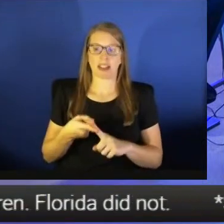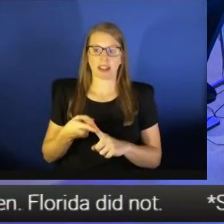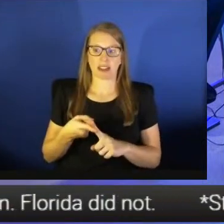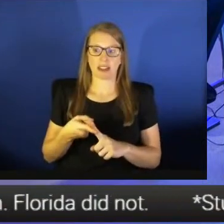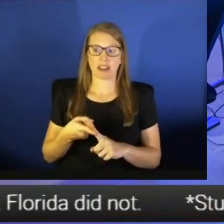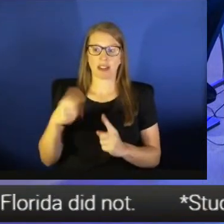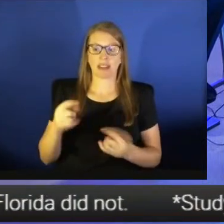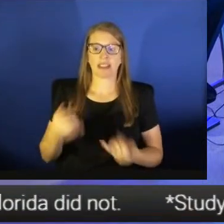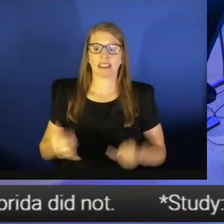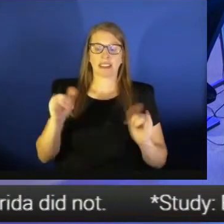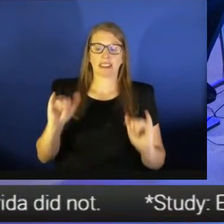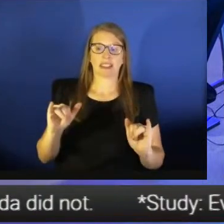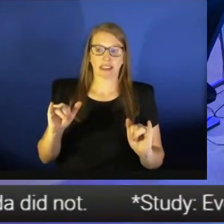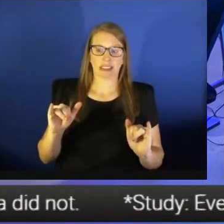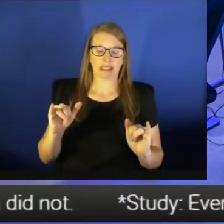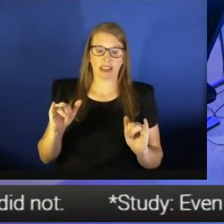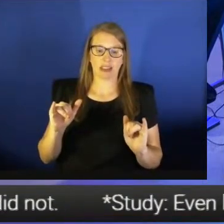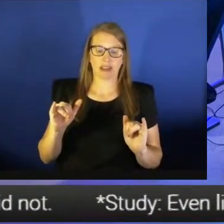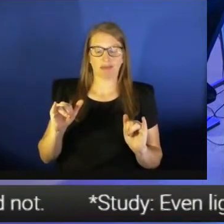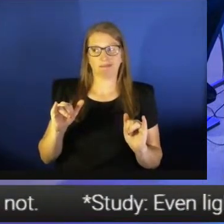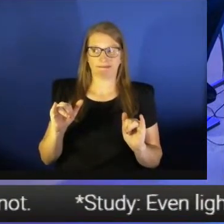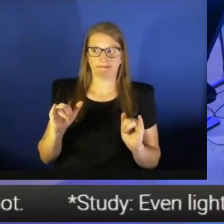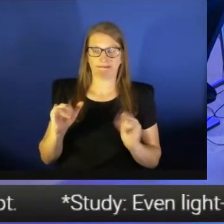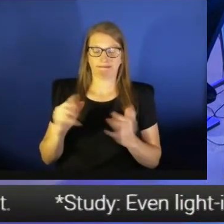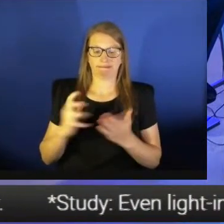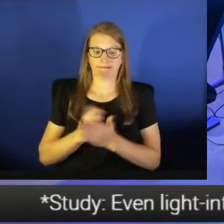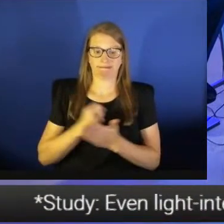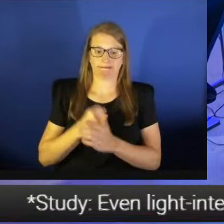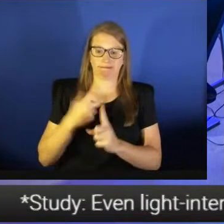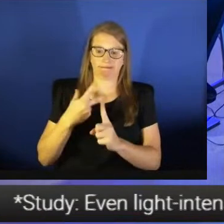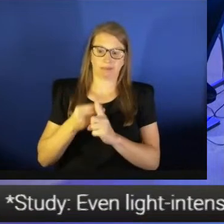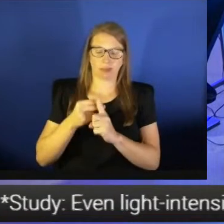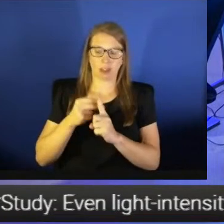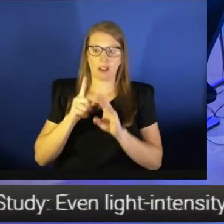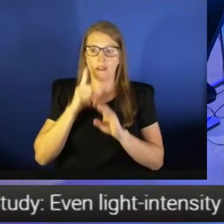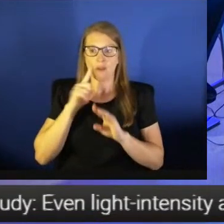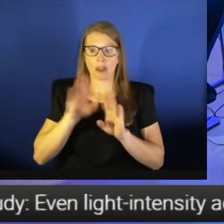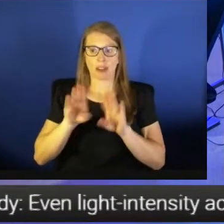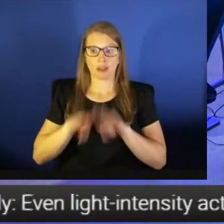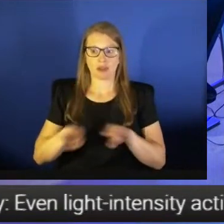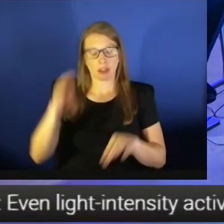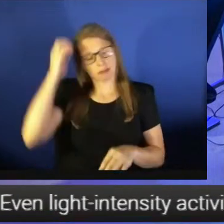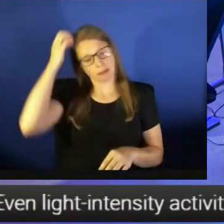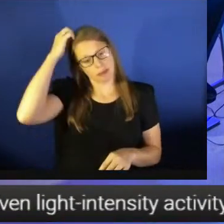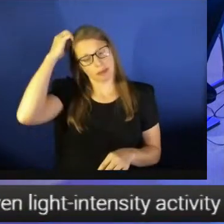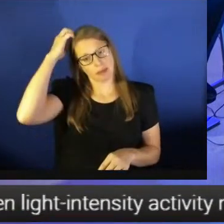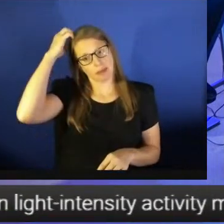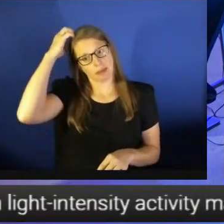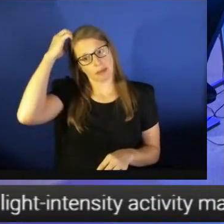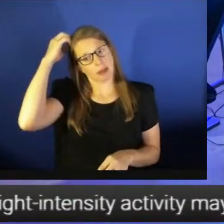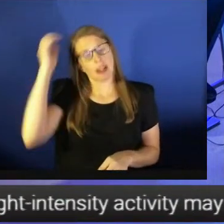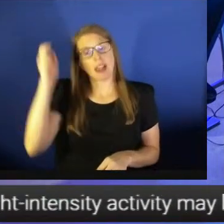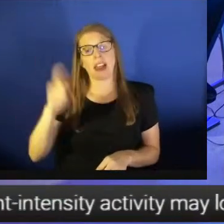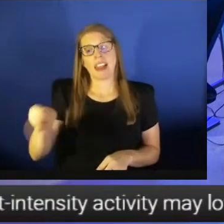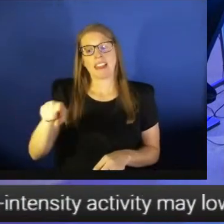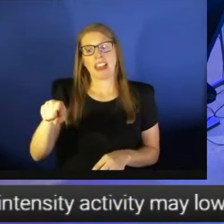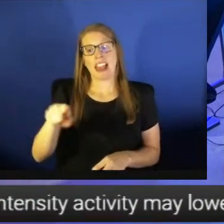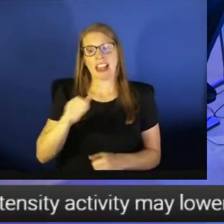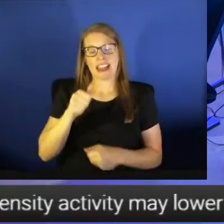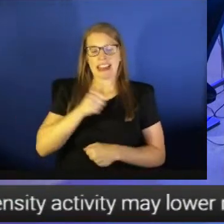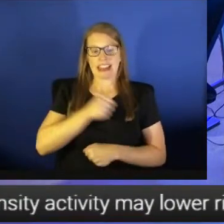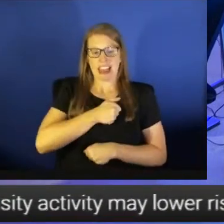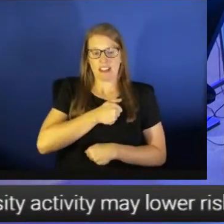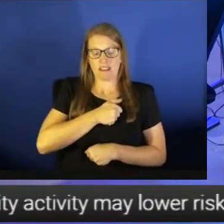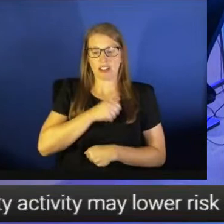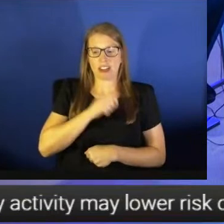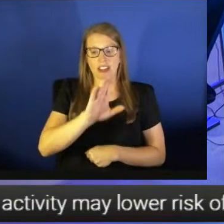slow to get the vaccine for their kids, and they love their kids just as much as I love mine, even though I've vaccinated. So how do we help